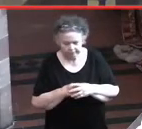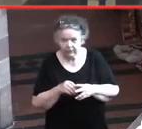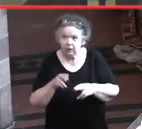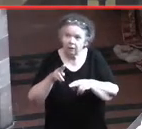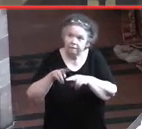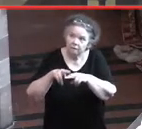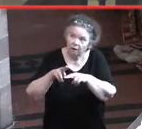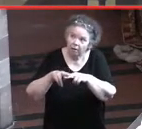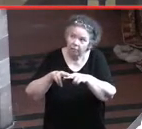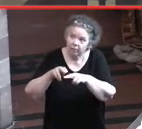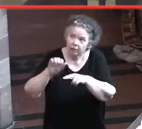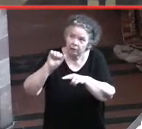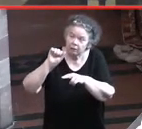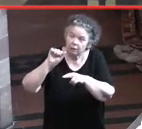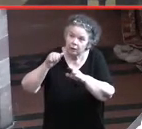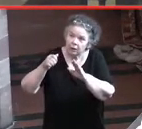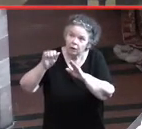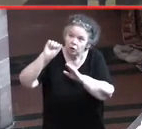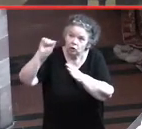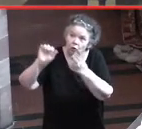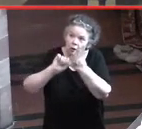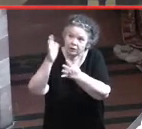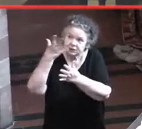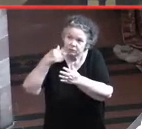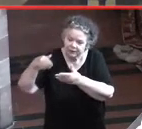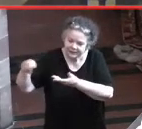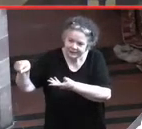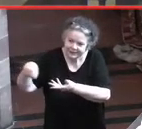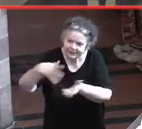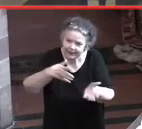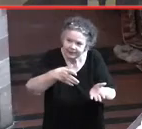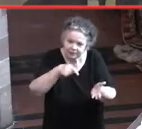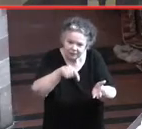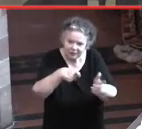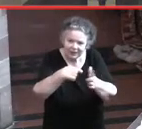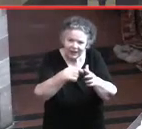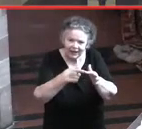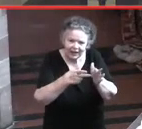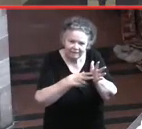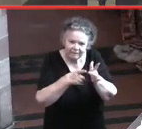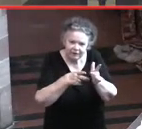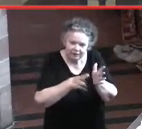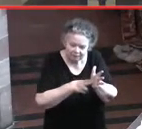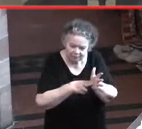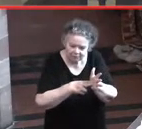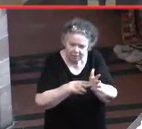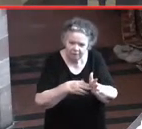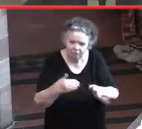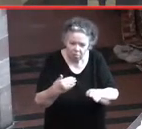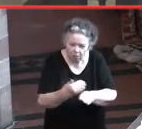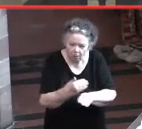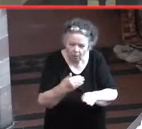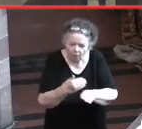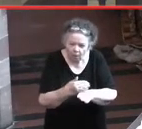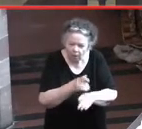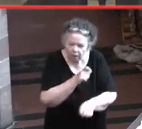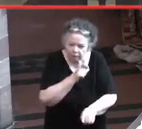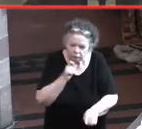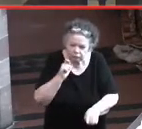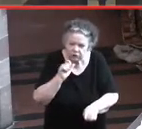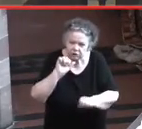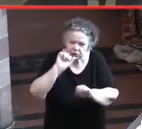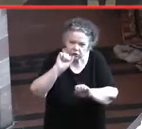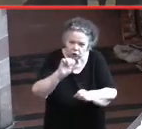Father, send your Holy Spirit upon Kevin for the office and work of a presbyter in